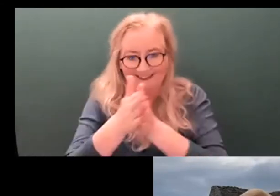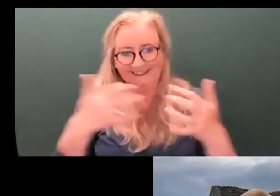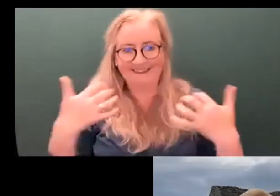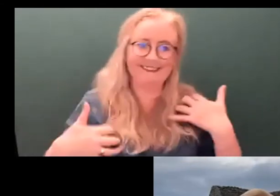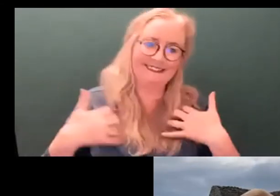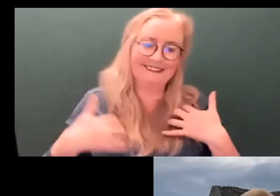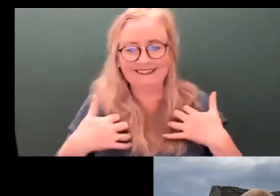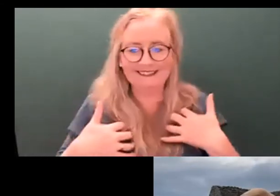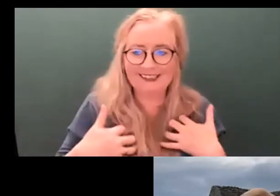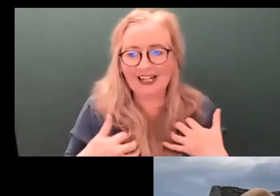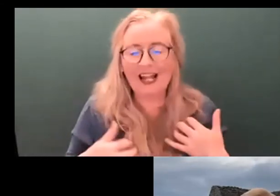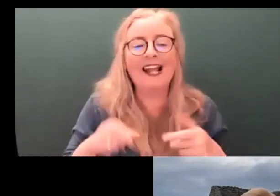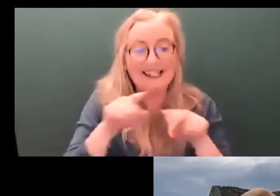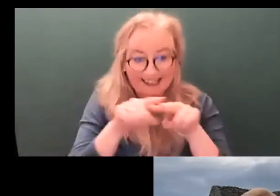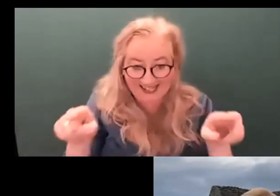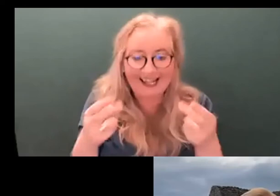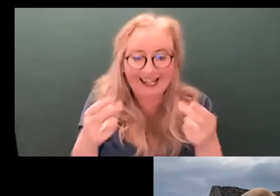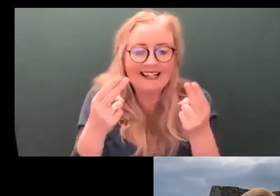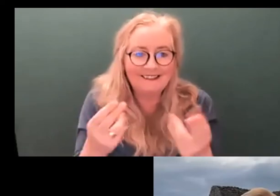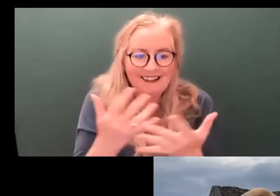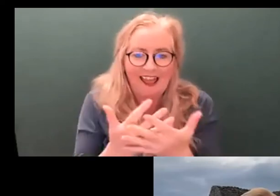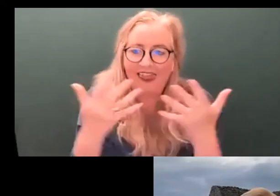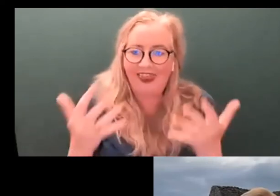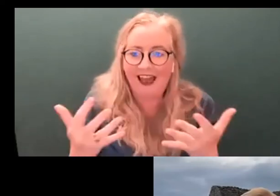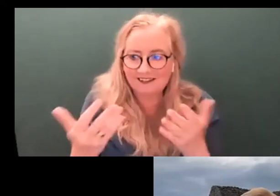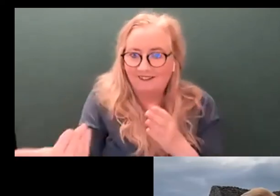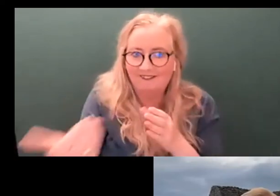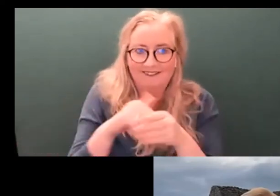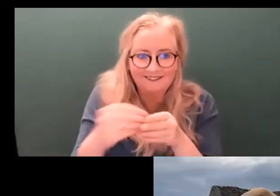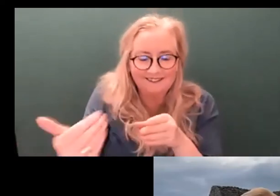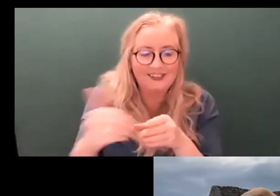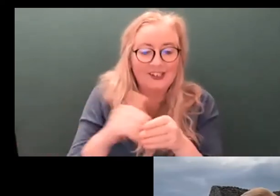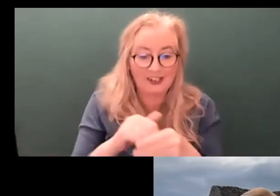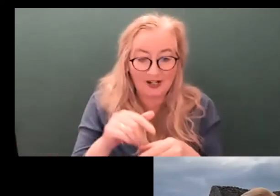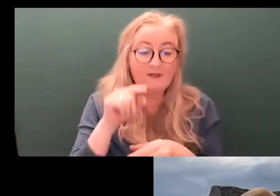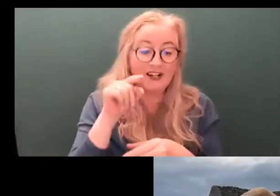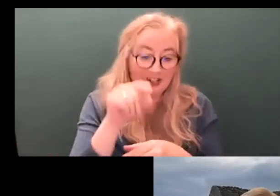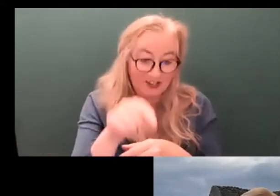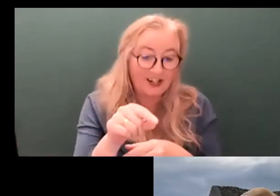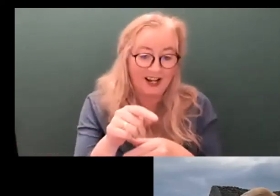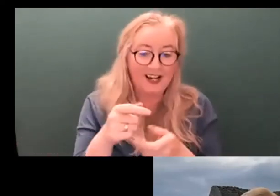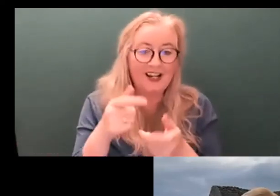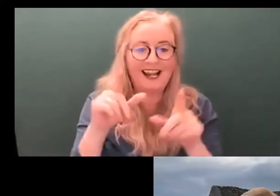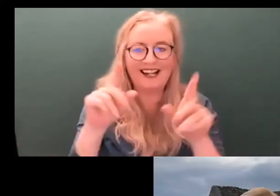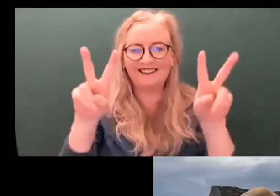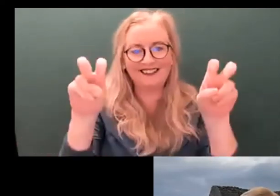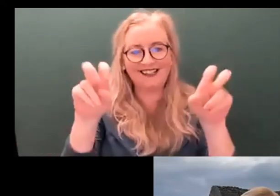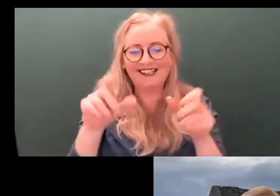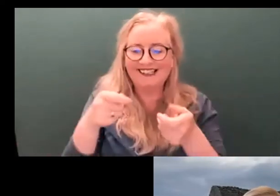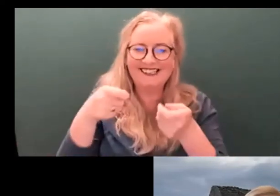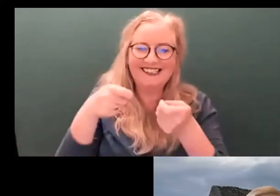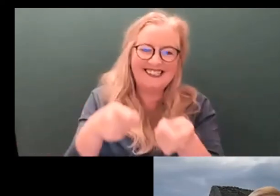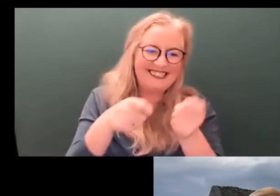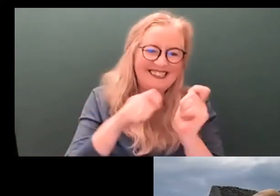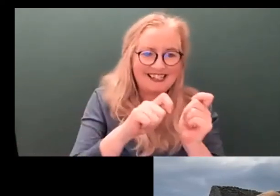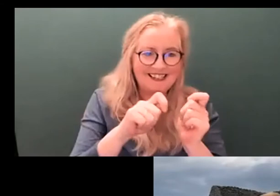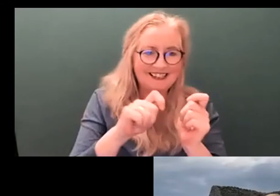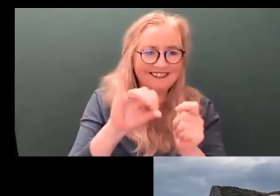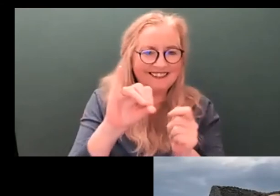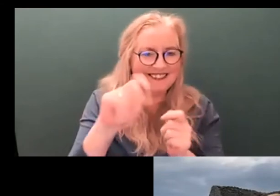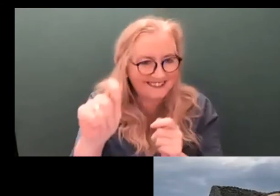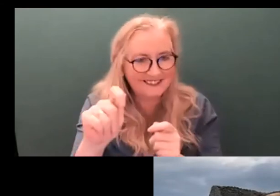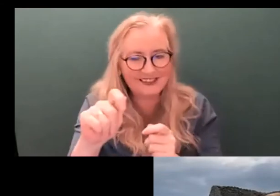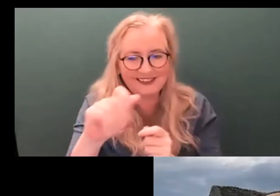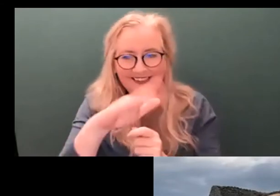do require a lot of input. And she and her team at Digit are prepared to do that. So, Lisanne, thanks for coming